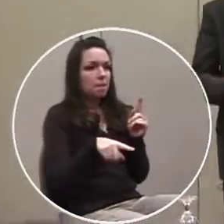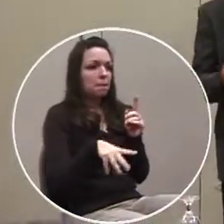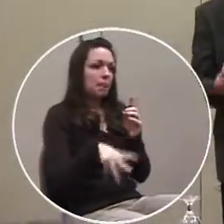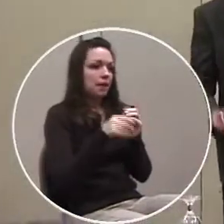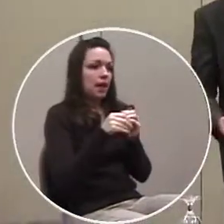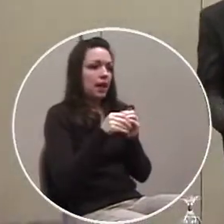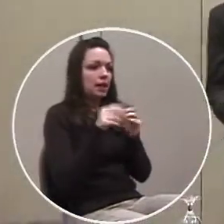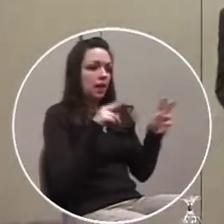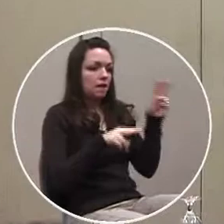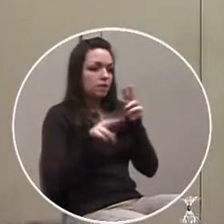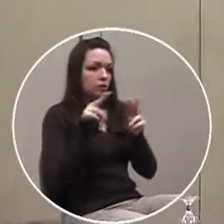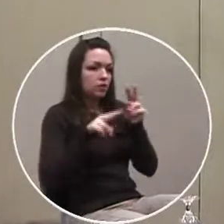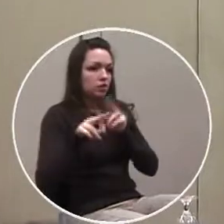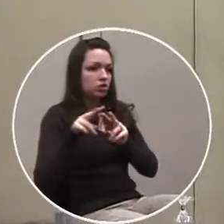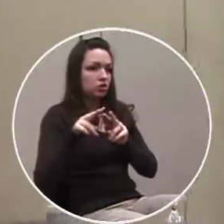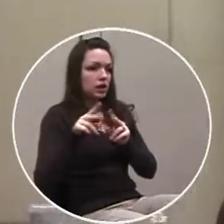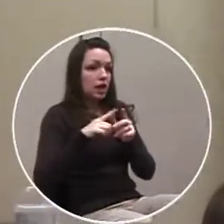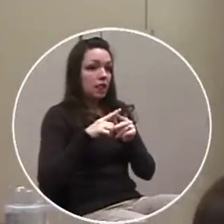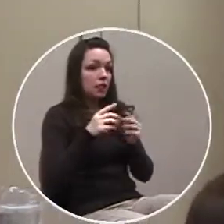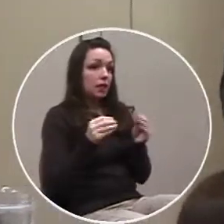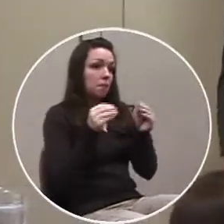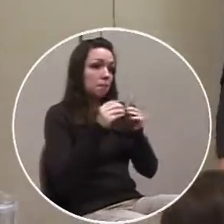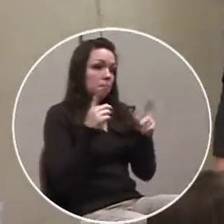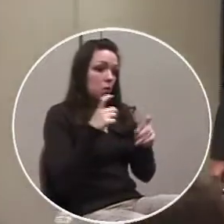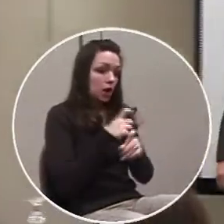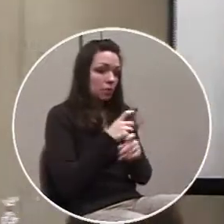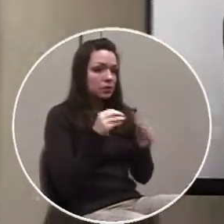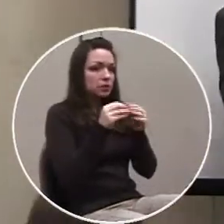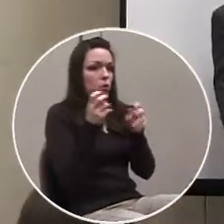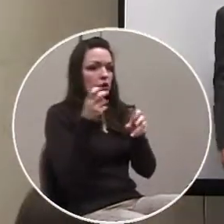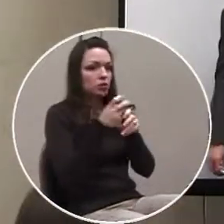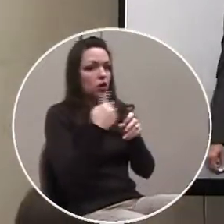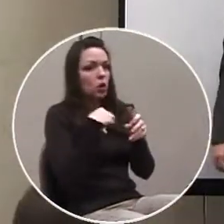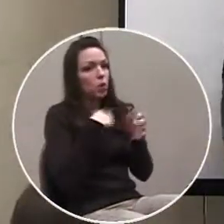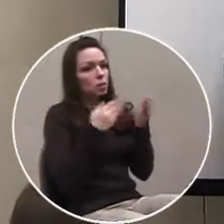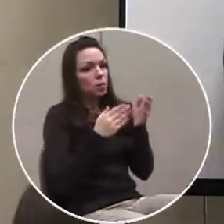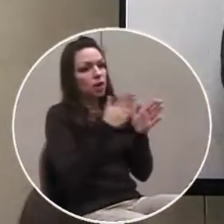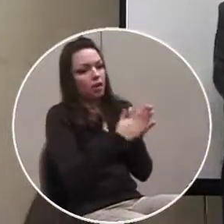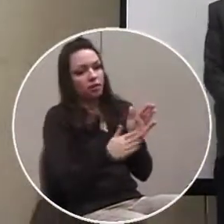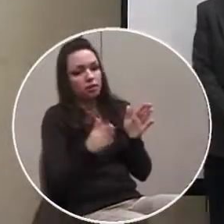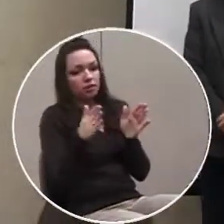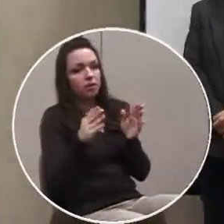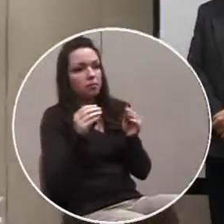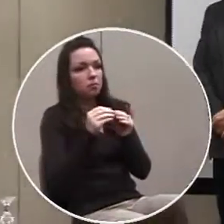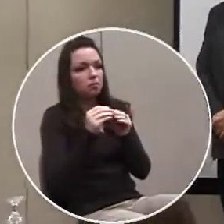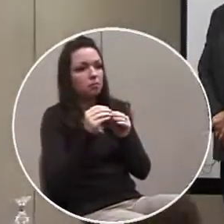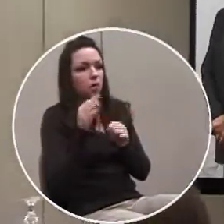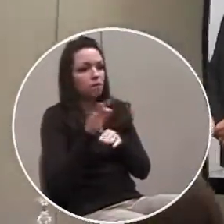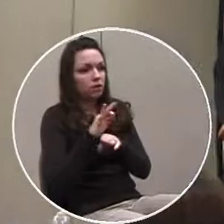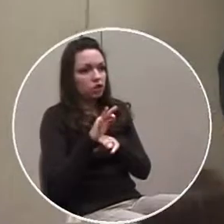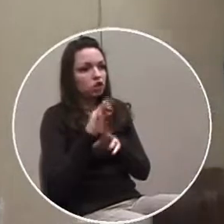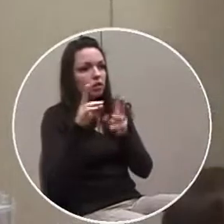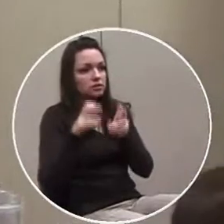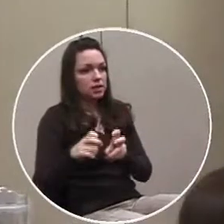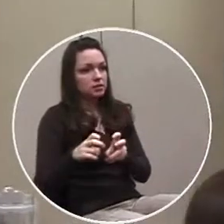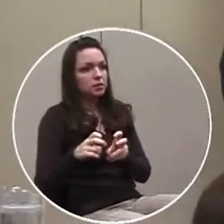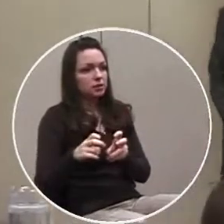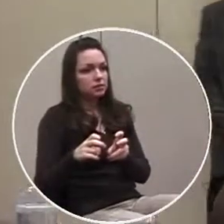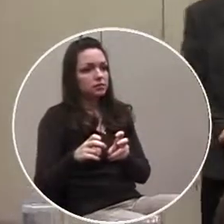And as things get more complex, more difficult, more challenging, we may move into a full functional assessment or functional